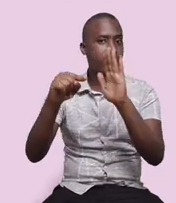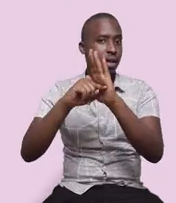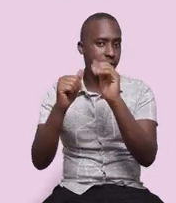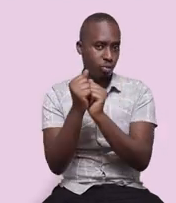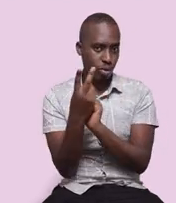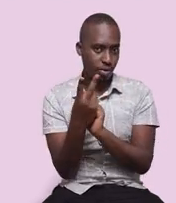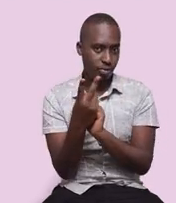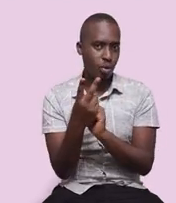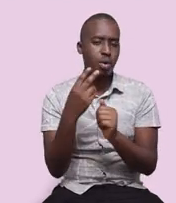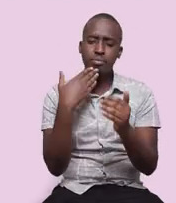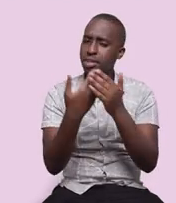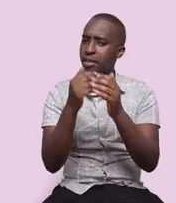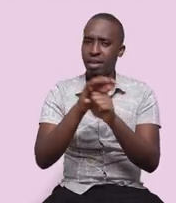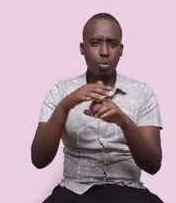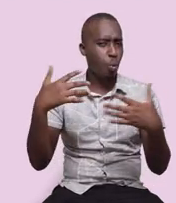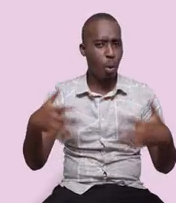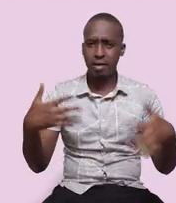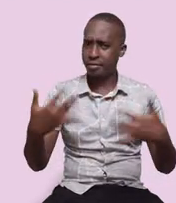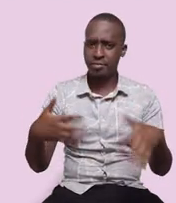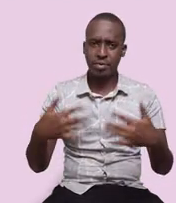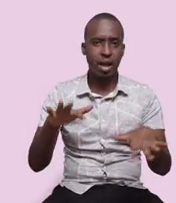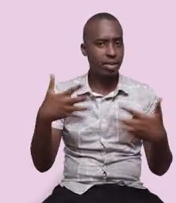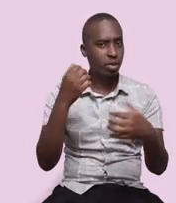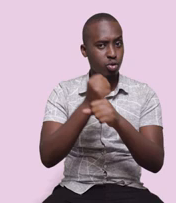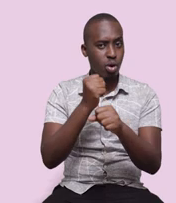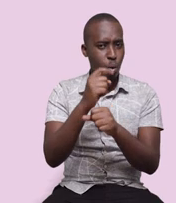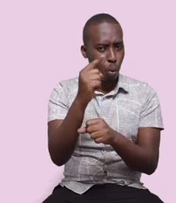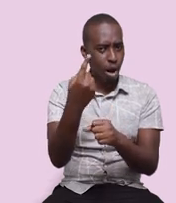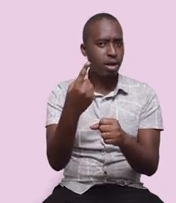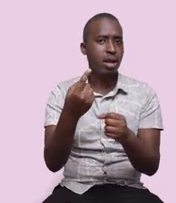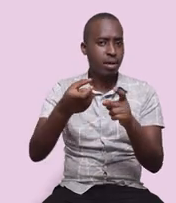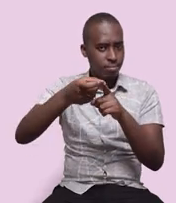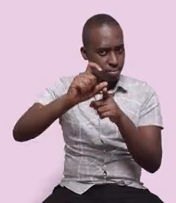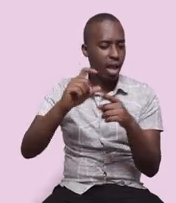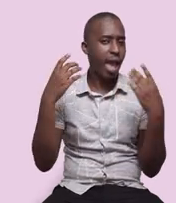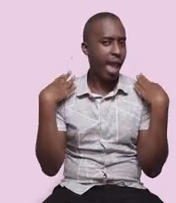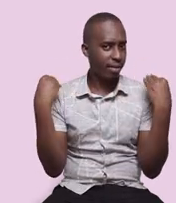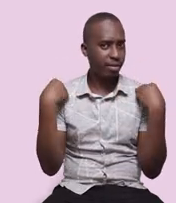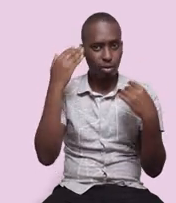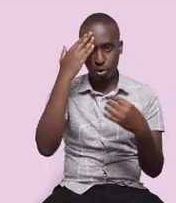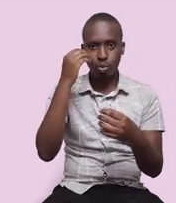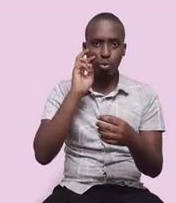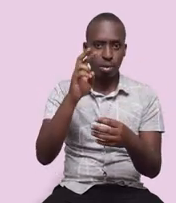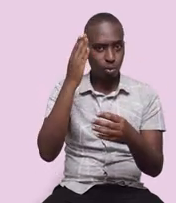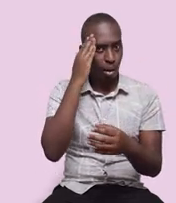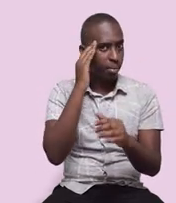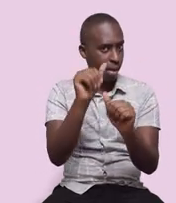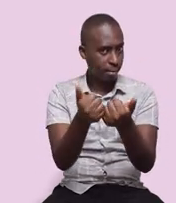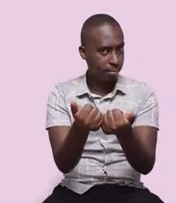12. Wonderful. Can we do one more exercise just to be sure?